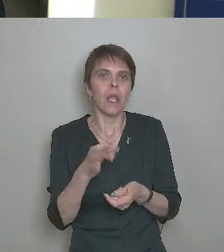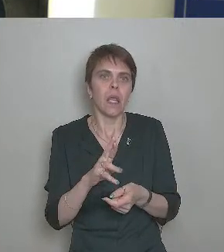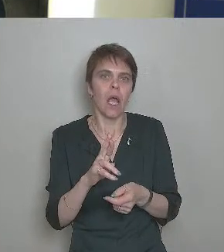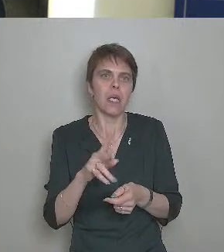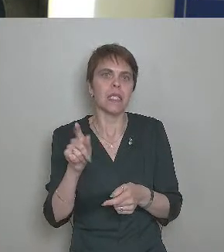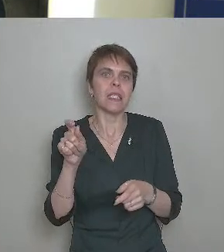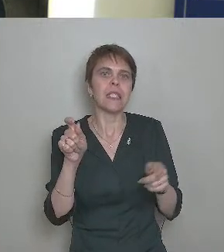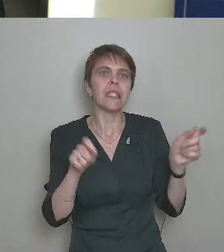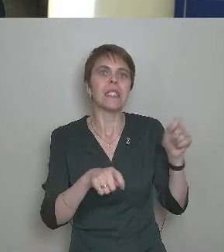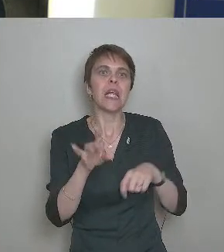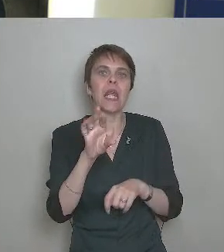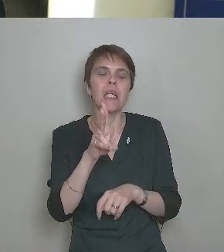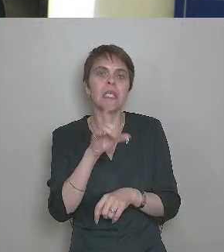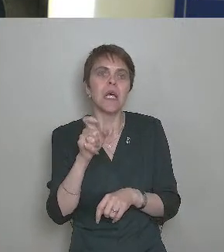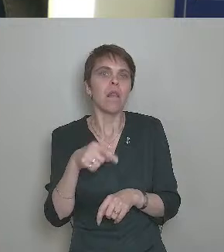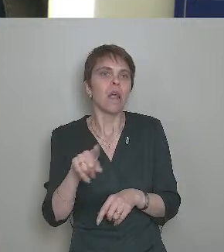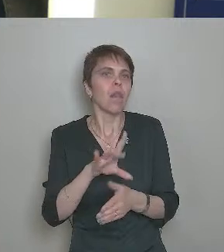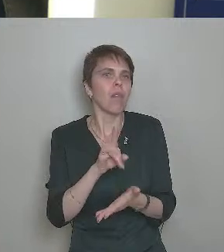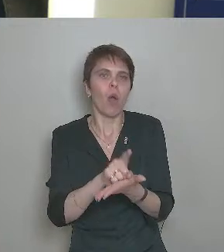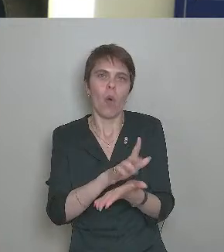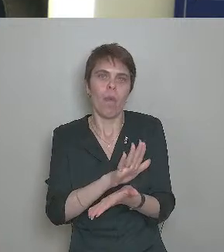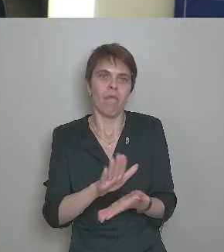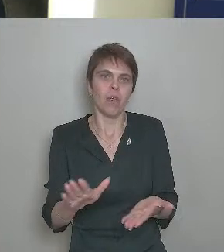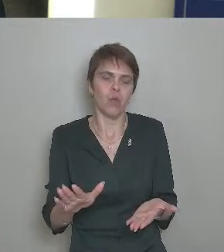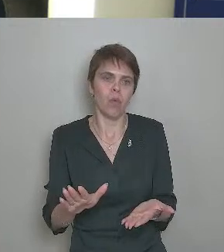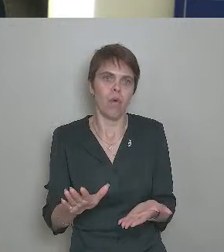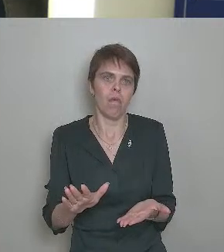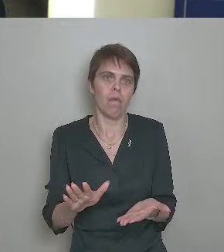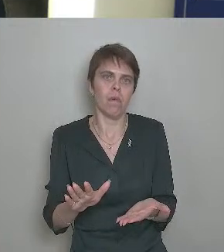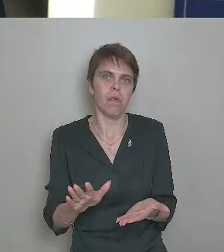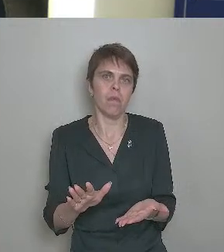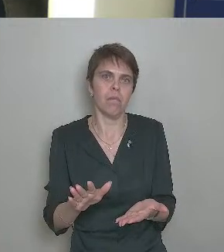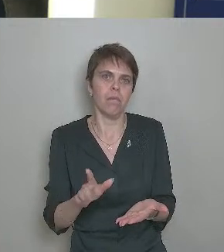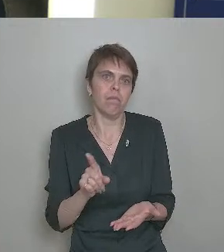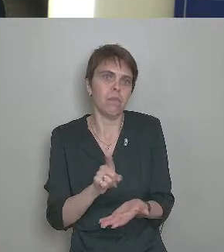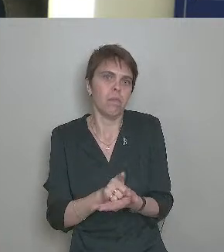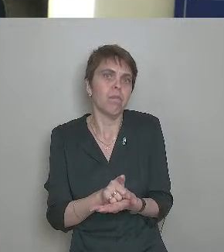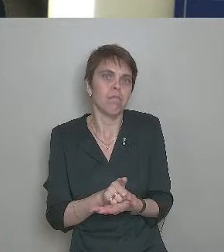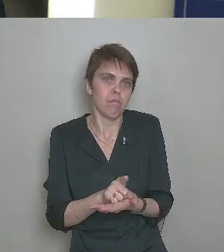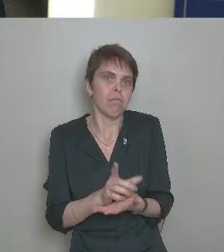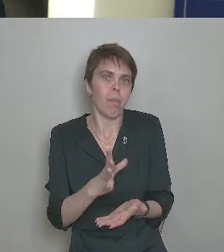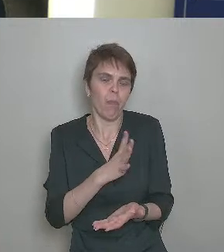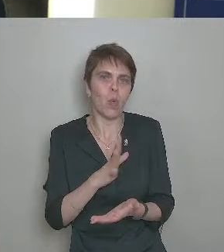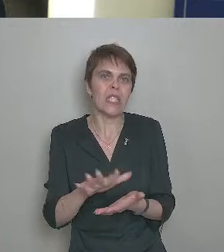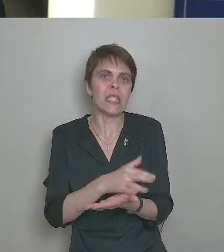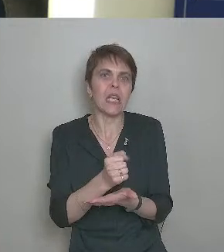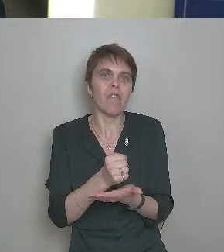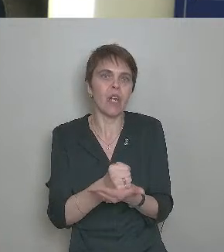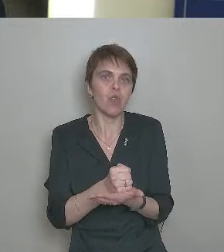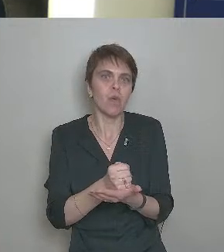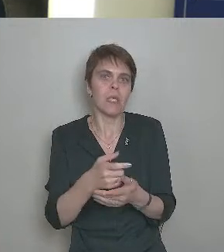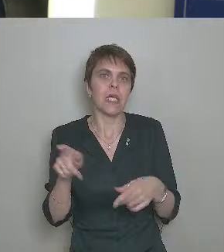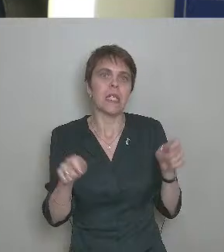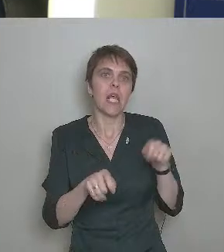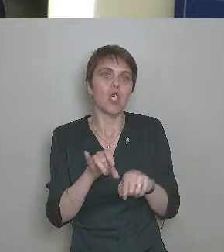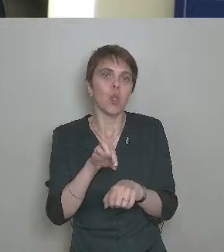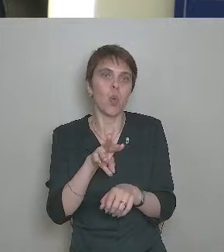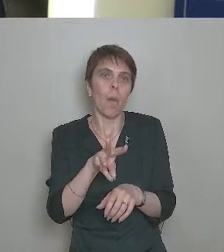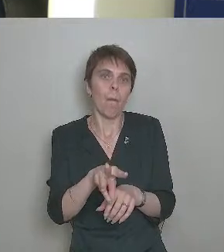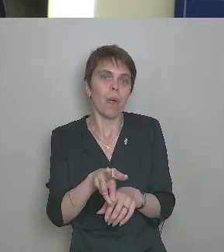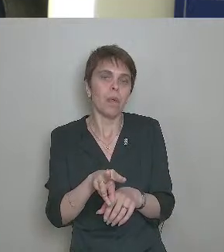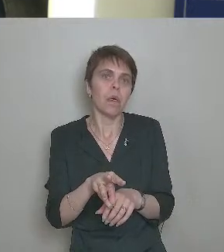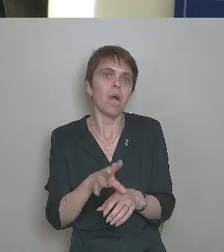usually the board. It's not necessarily that the Congress should do it, but the board can do it.